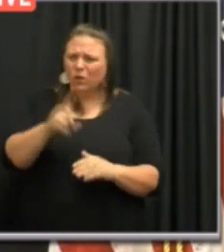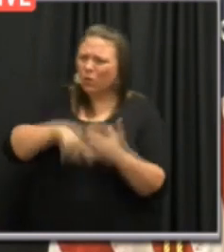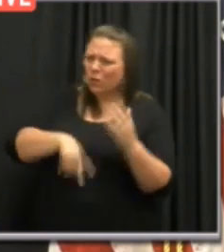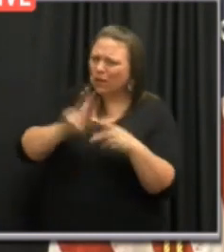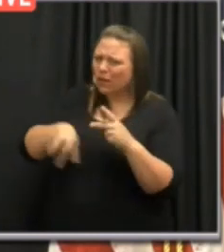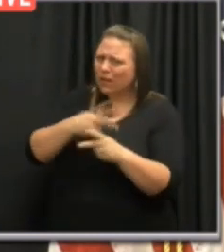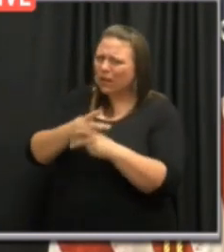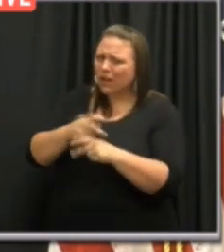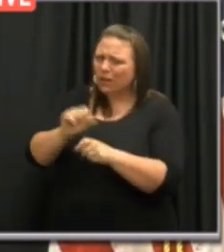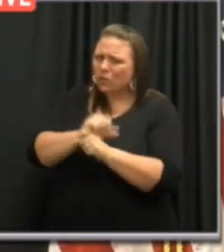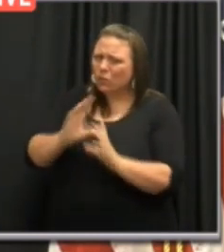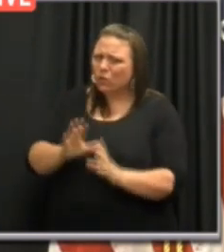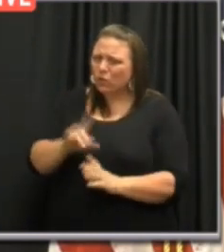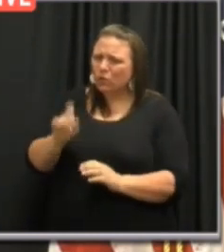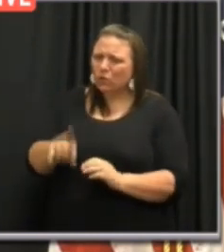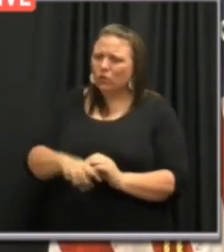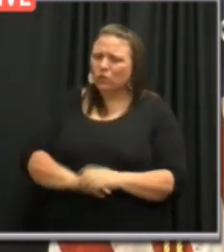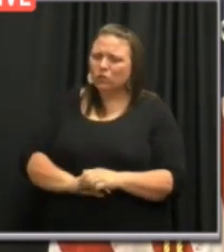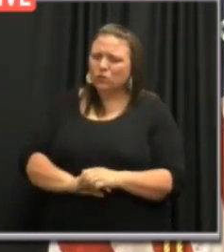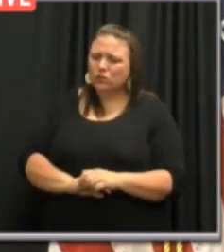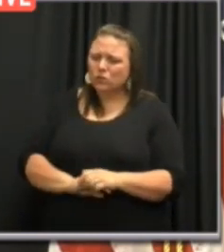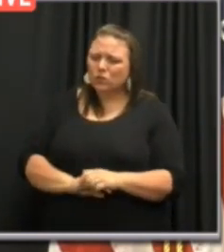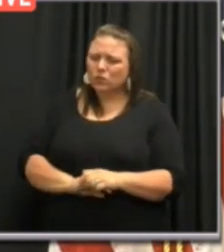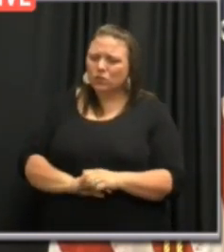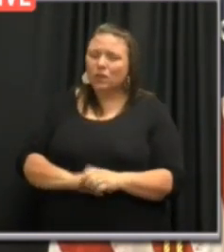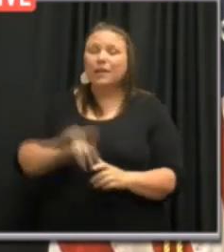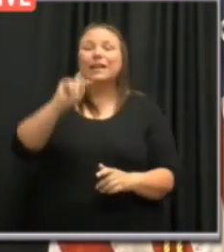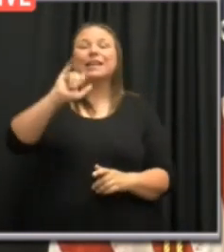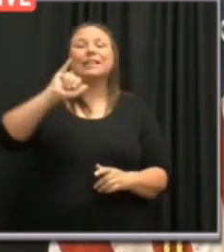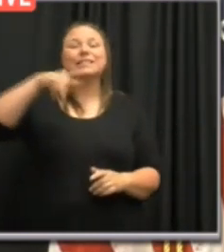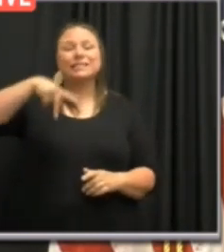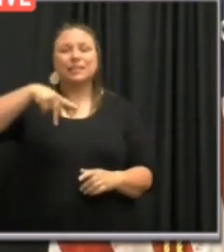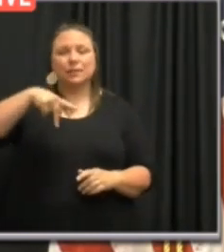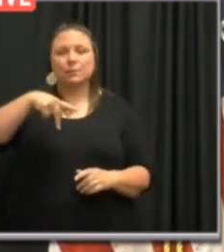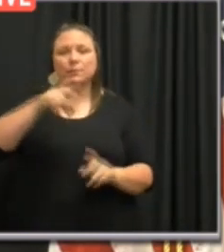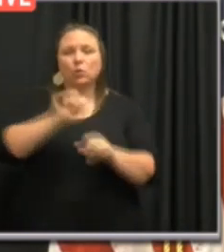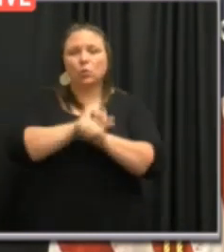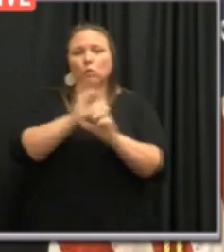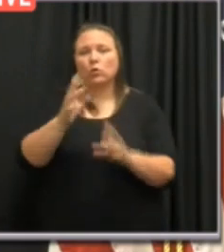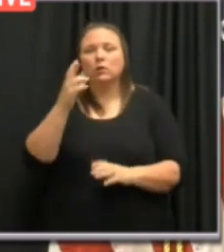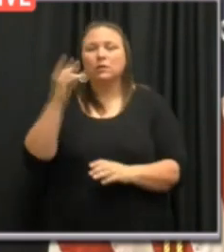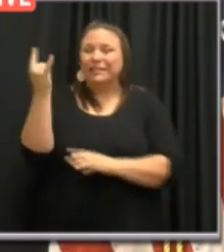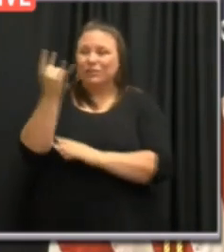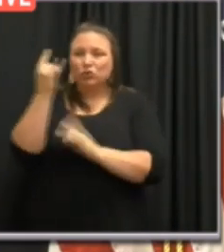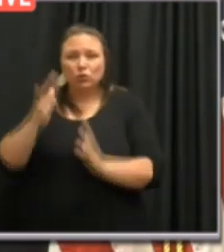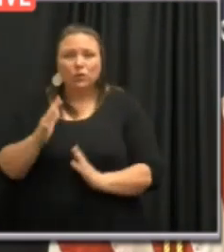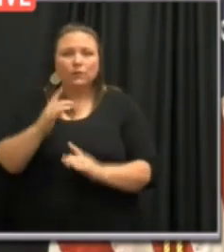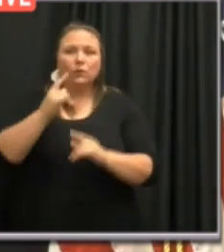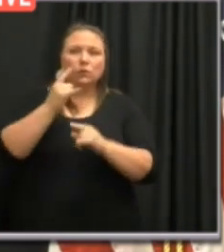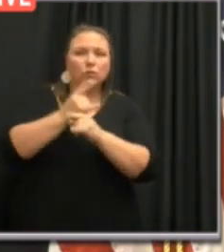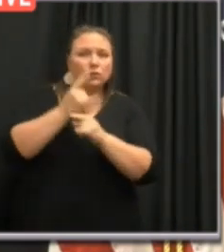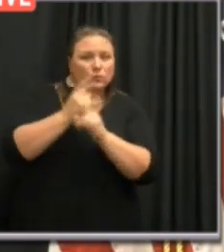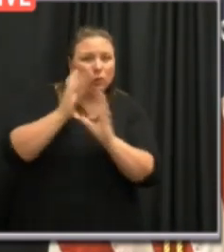workers, Kara? Could you repeat that, please? Tipped workers. Tip workers. Tip workers.